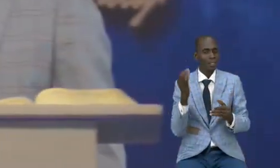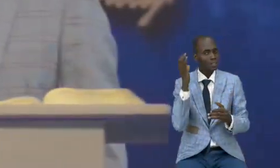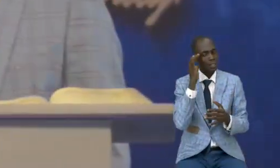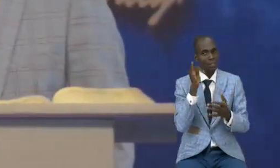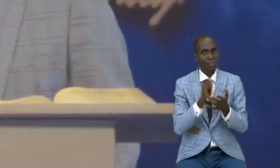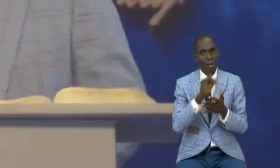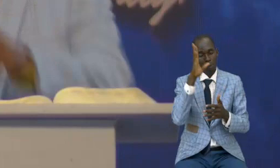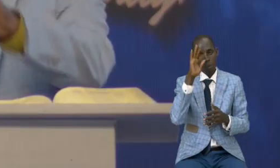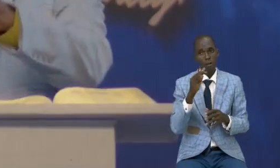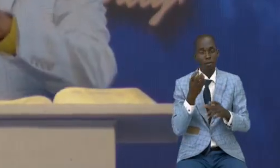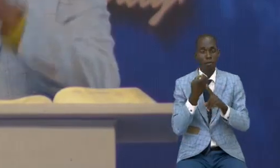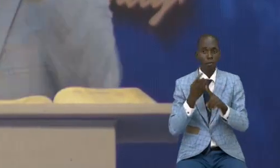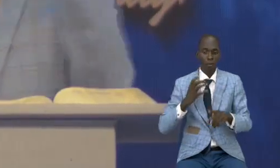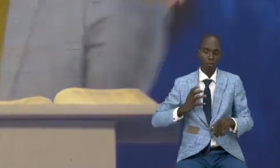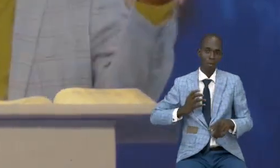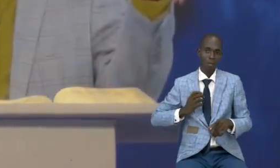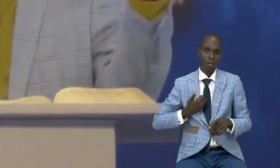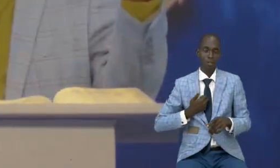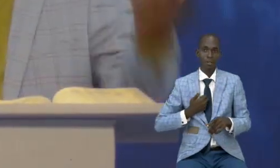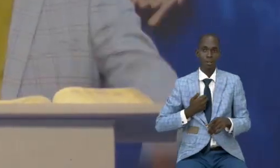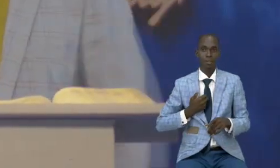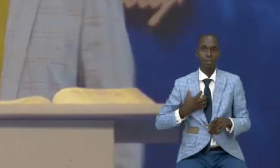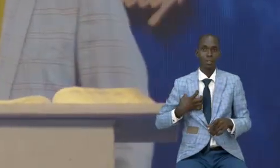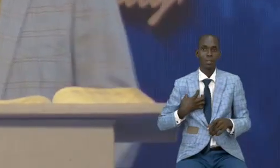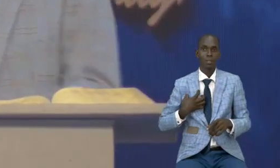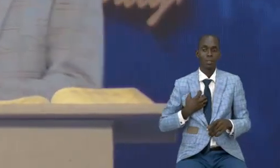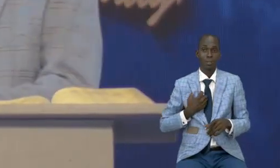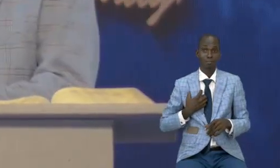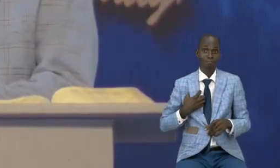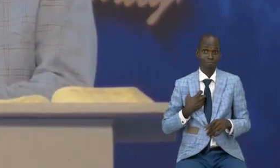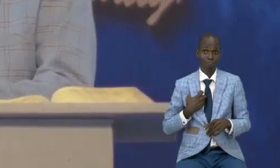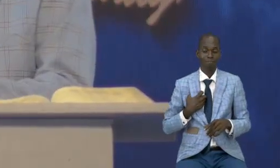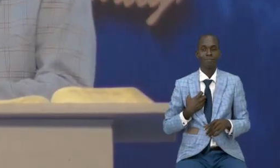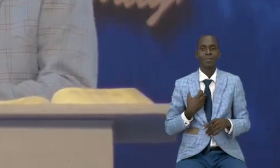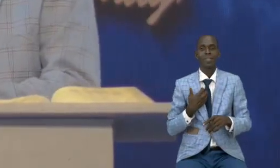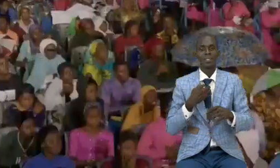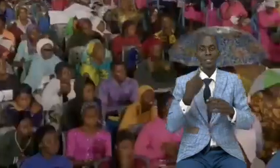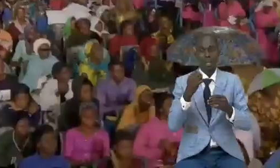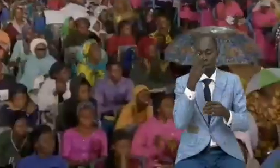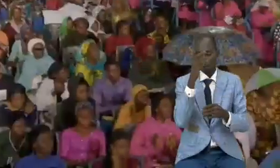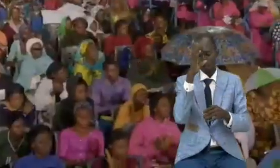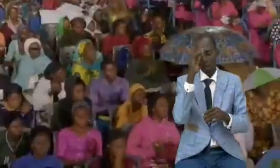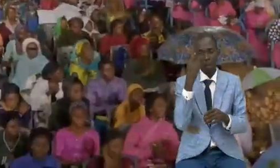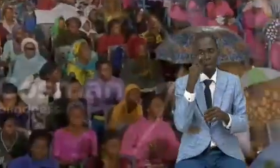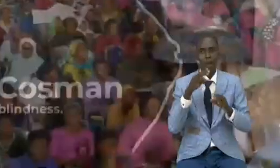way from Canada, blind, and the Lord opened their eyes.